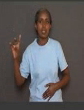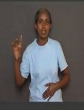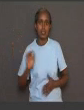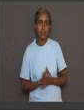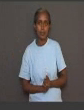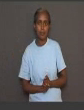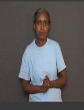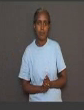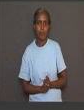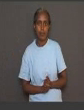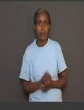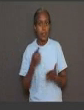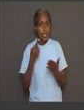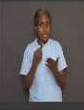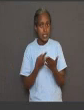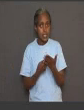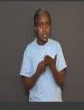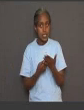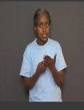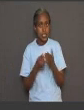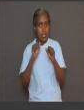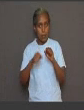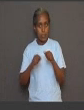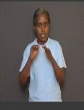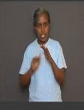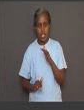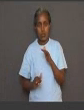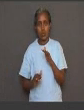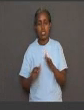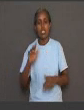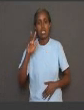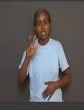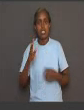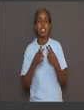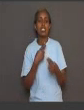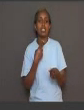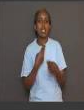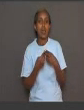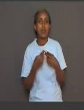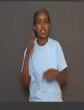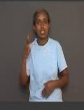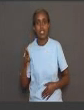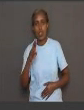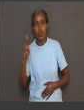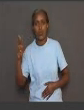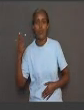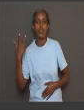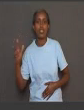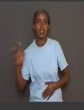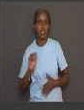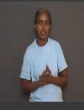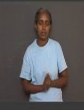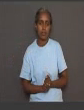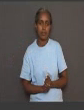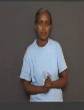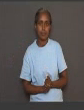117. This can be reduced to 3 times the root of 13.